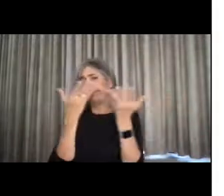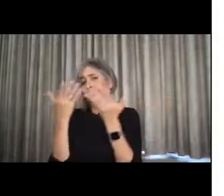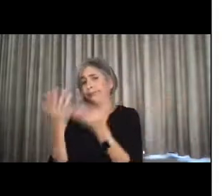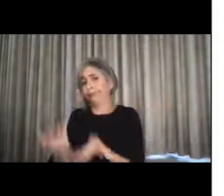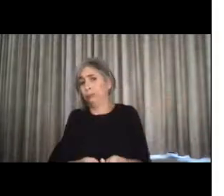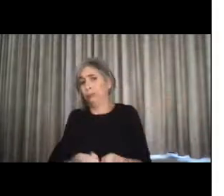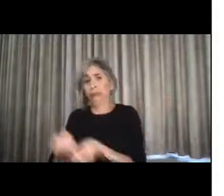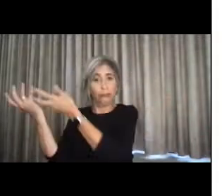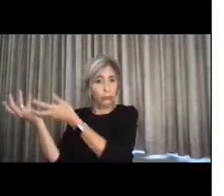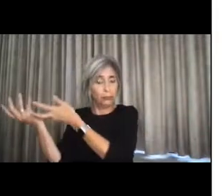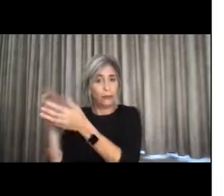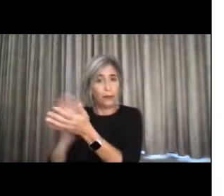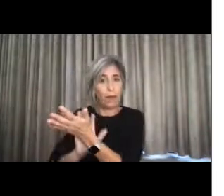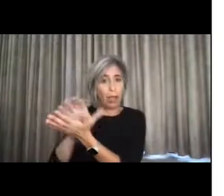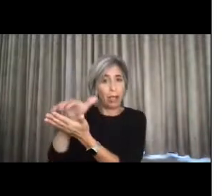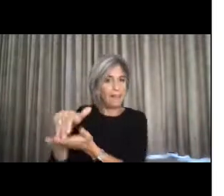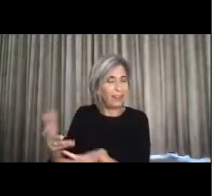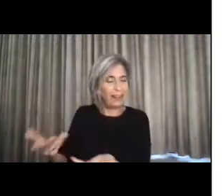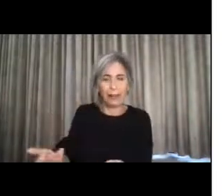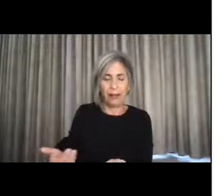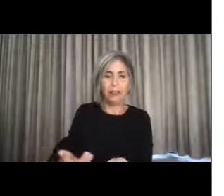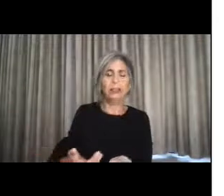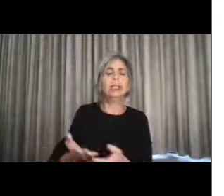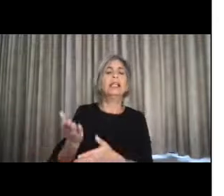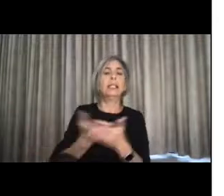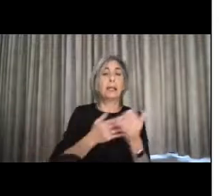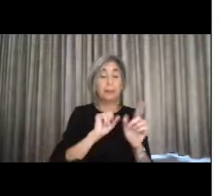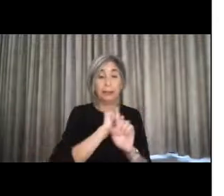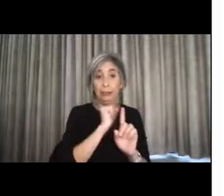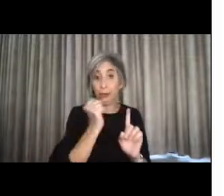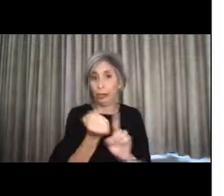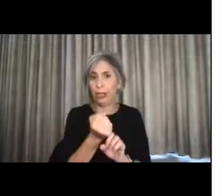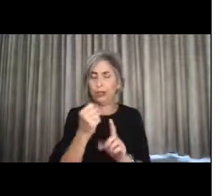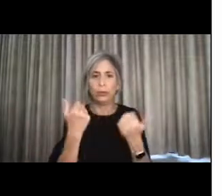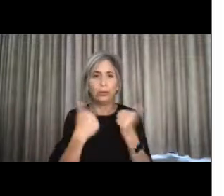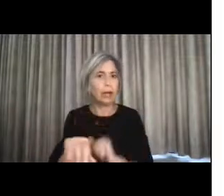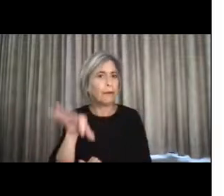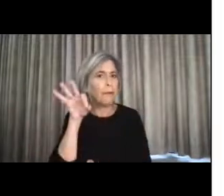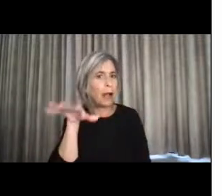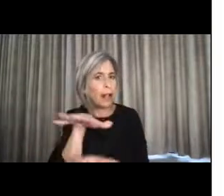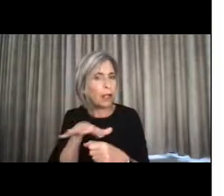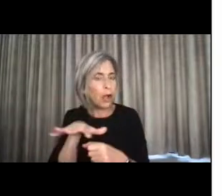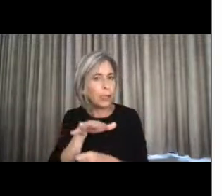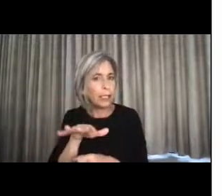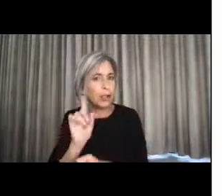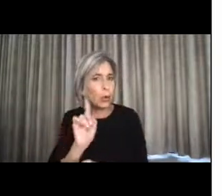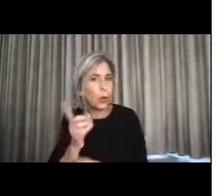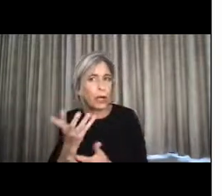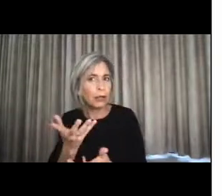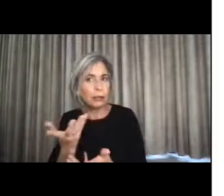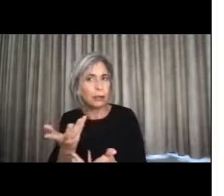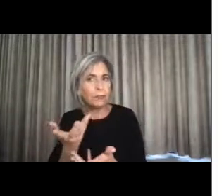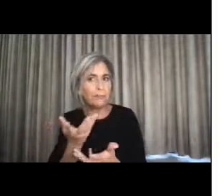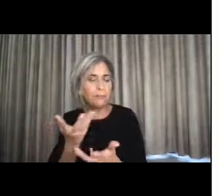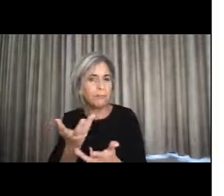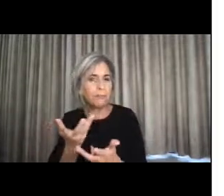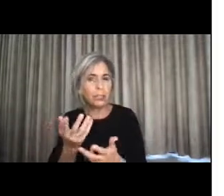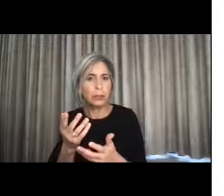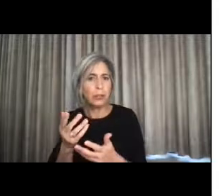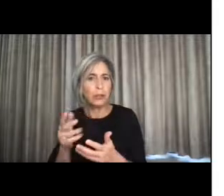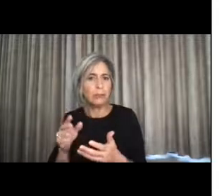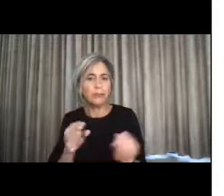out and start servicing the residents. In some of those instances, we try to find a location where to put debris, but